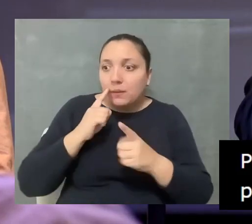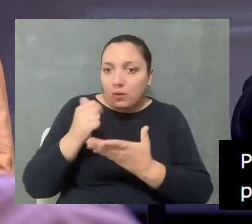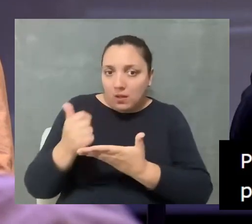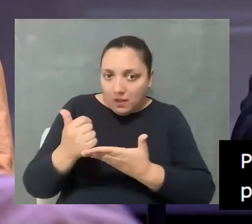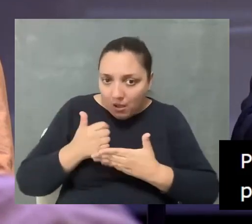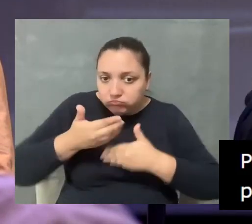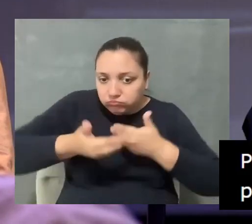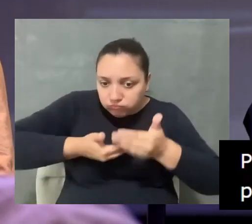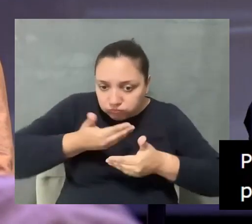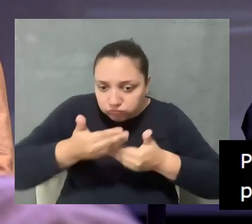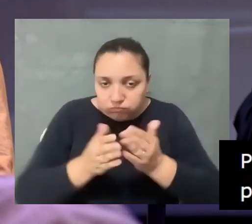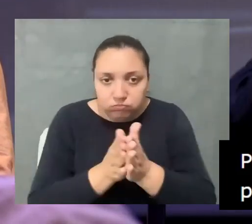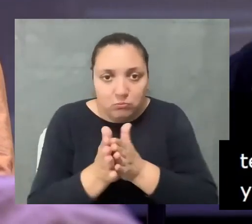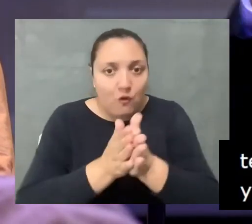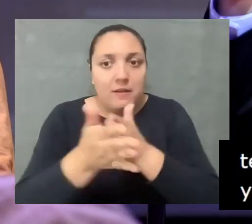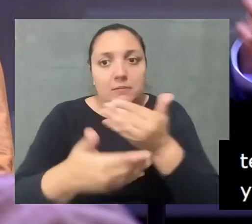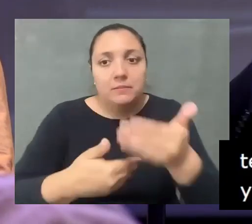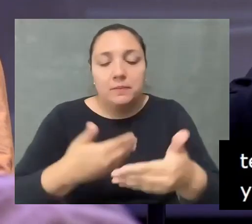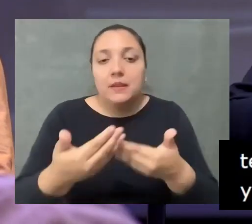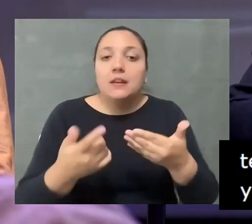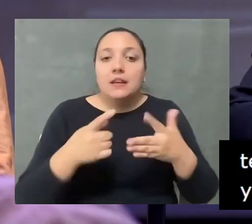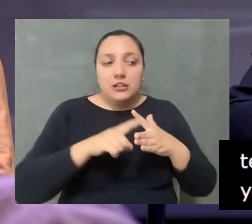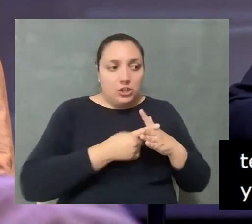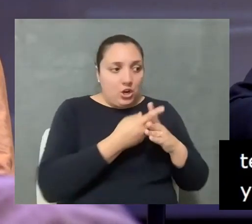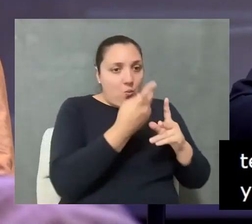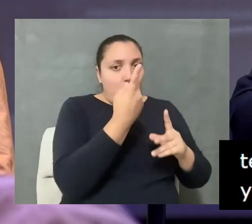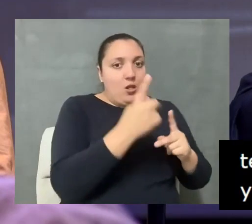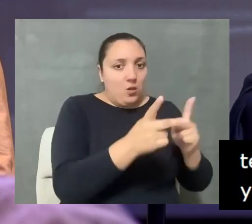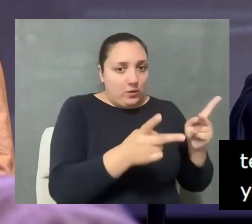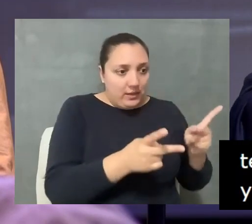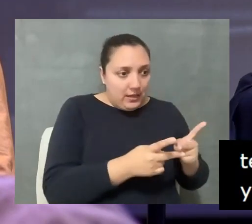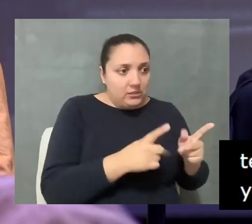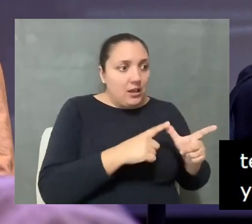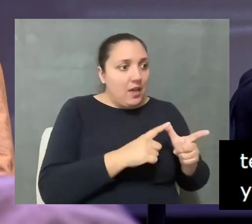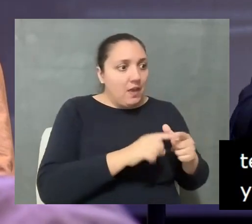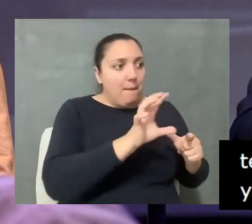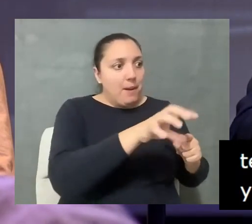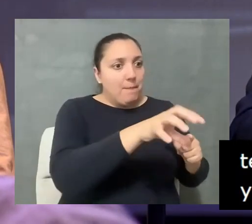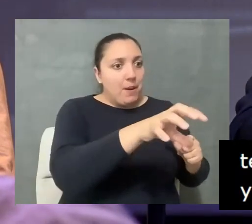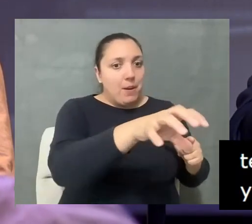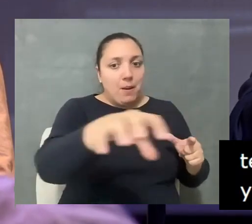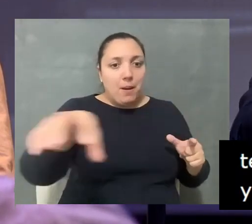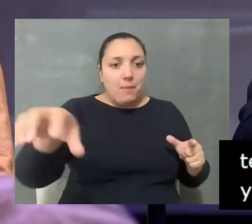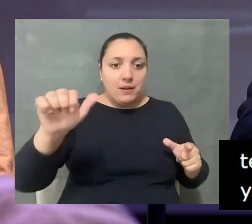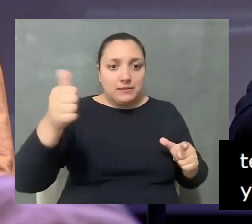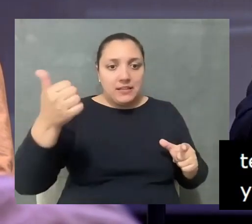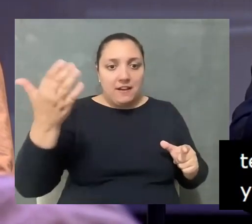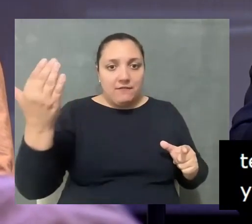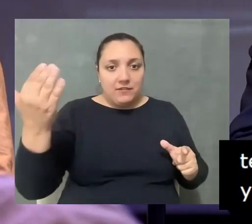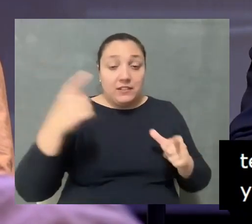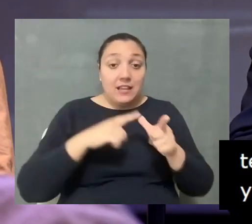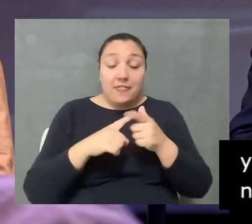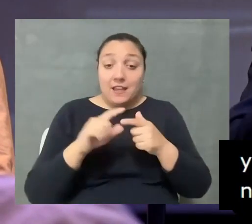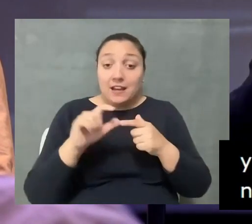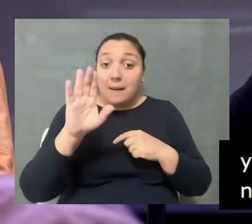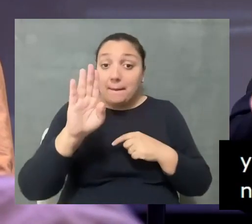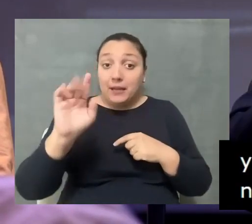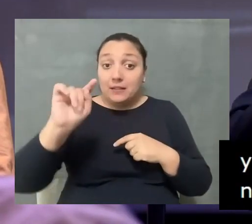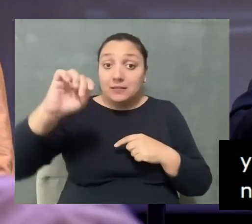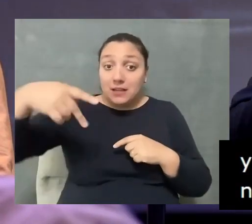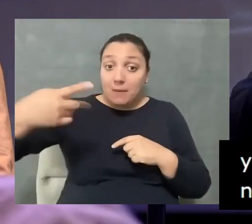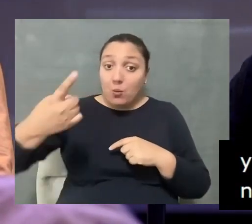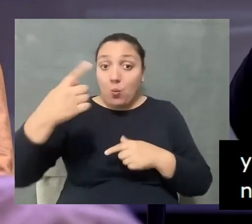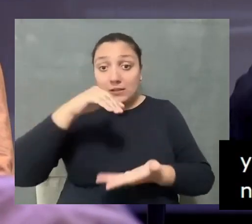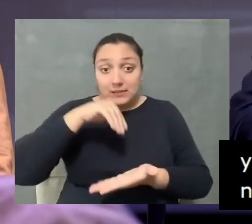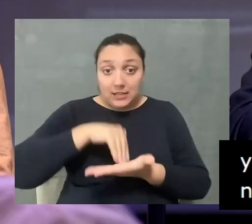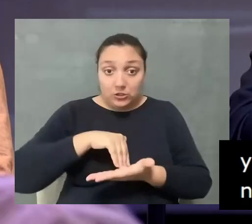OATS started at that one location. Soon enough, we were at about 10 or 15 locations. When BTOP happened, we started our first ever center, the Senior